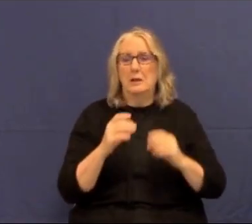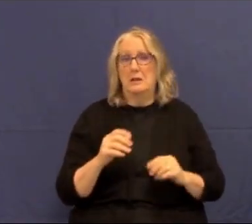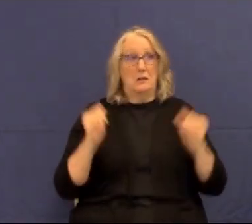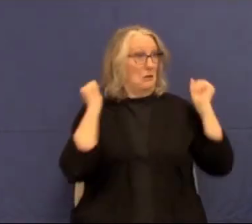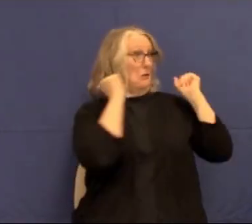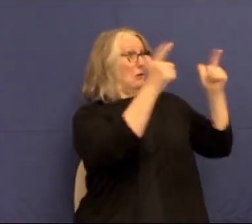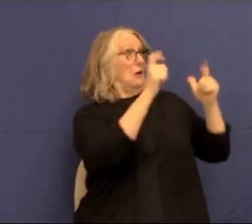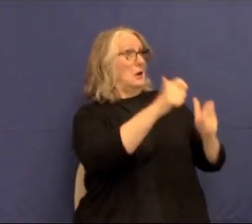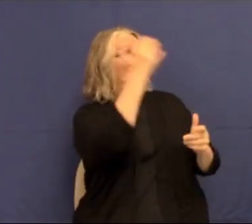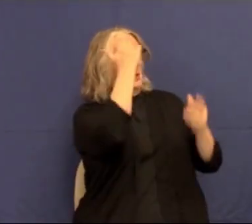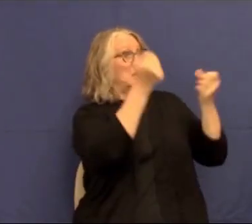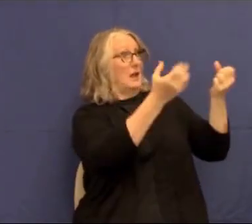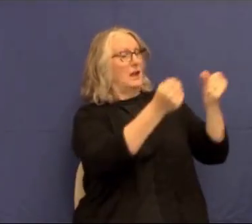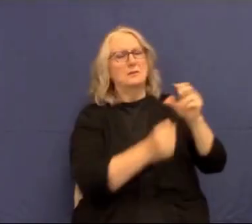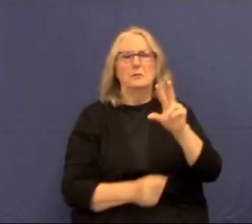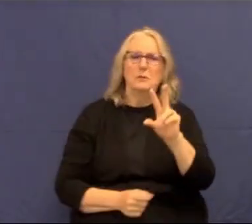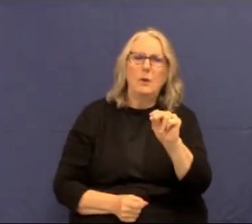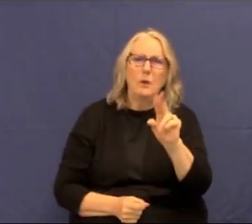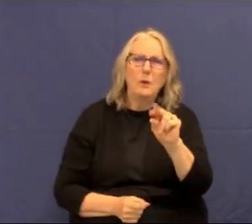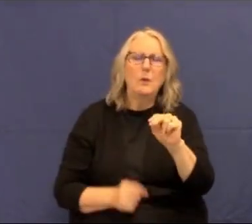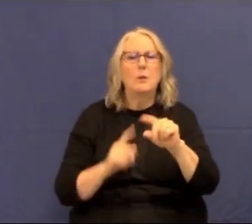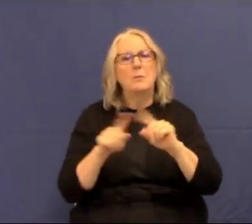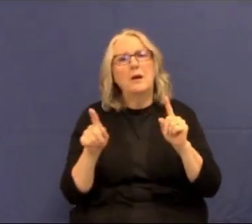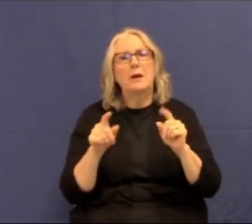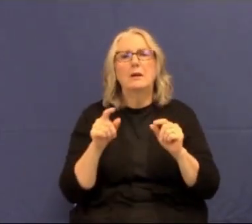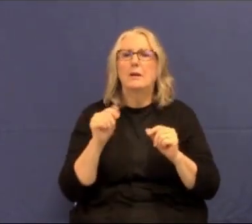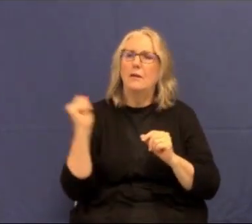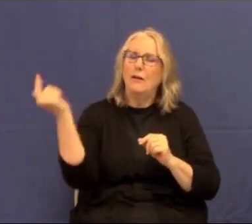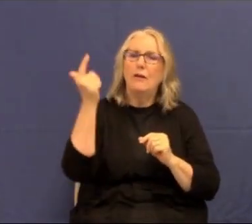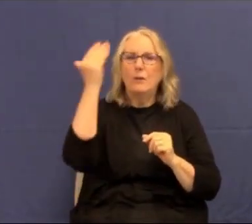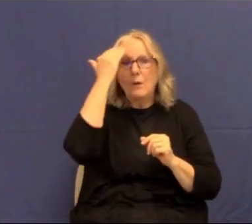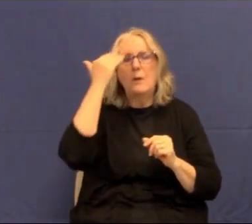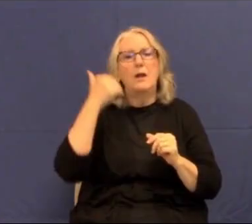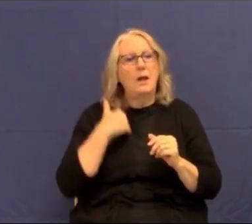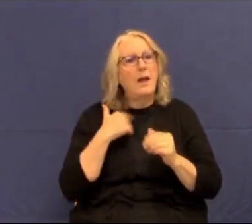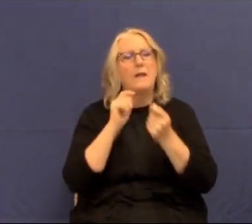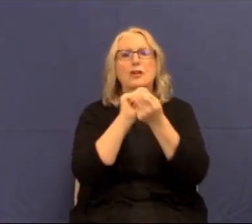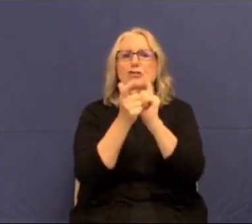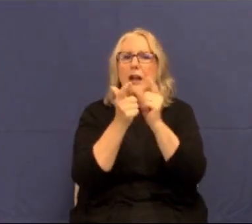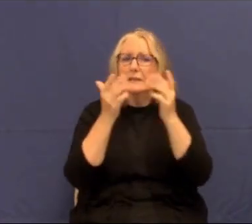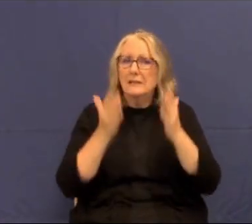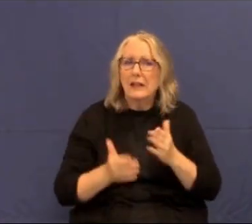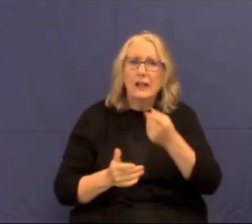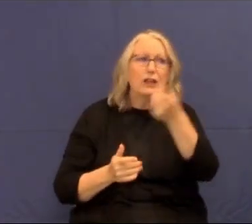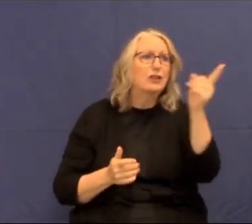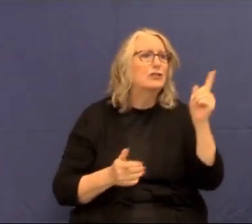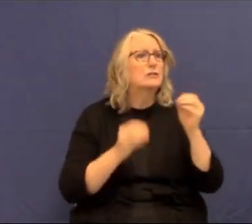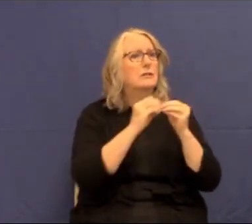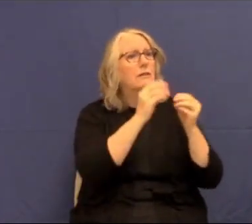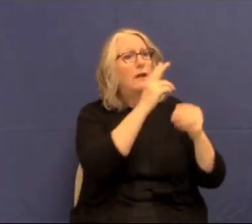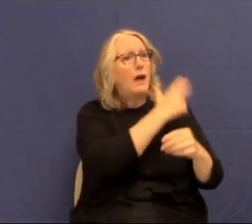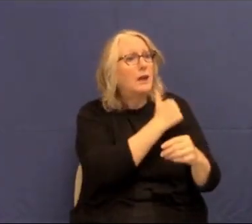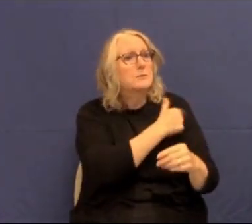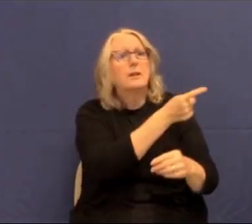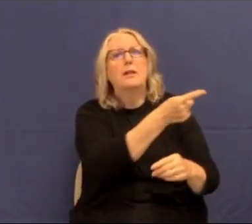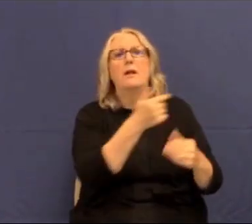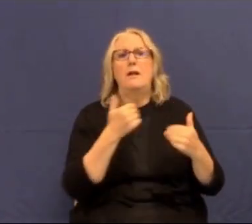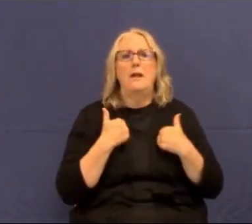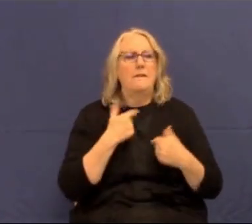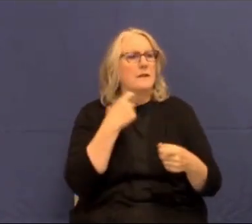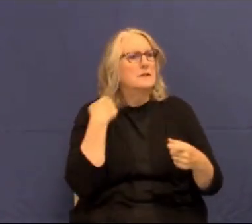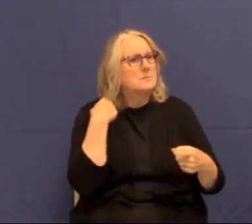not saying like everybody needs to know sign language. I just want at least everybody to know that there are translators out there. Like in the hospital,